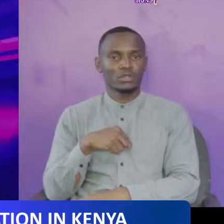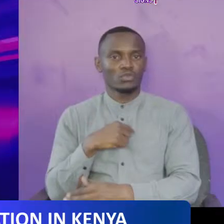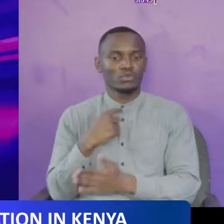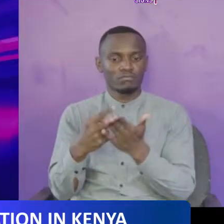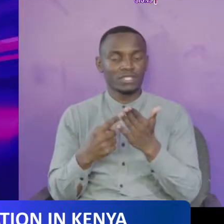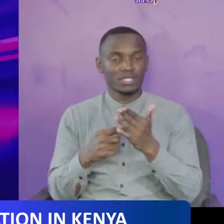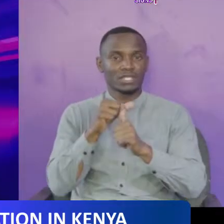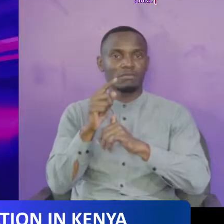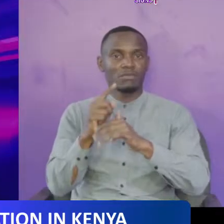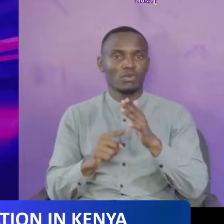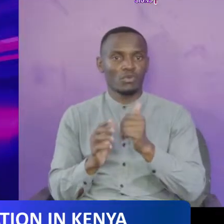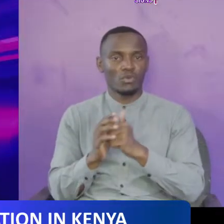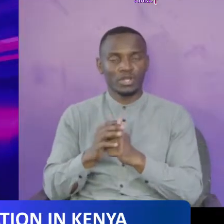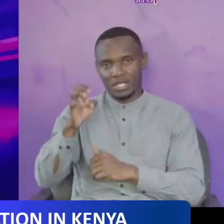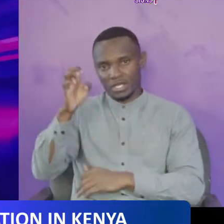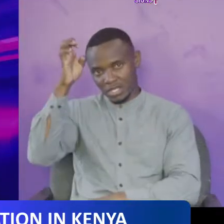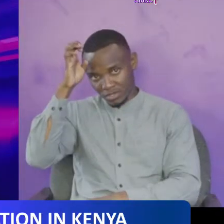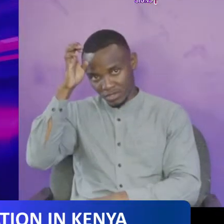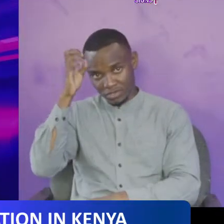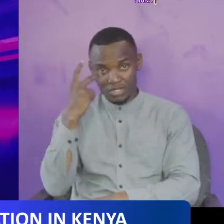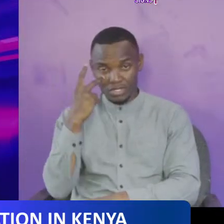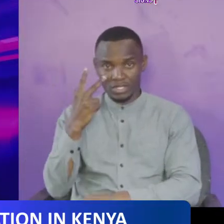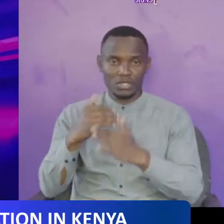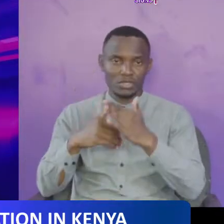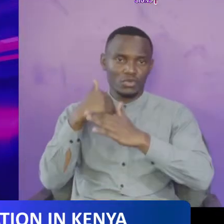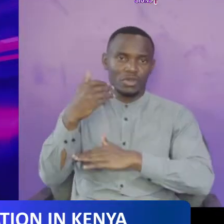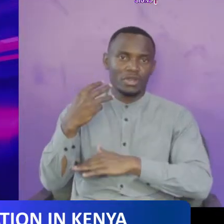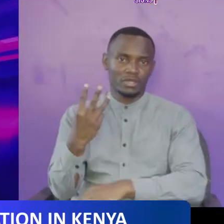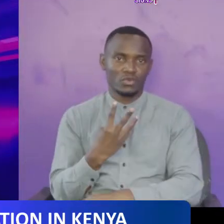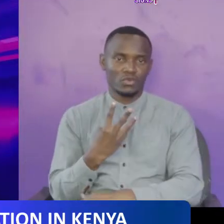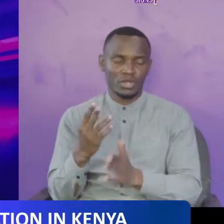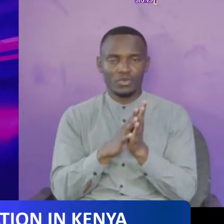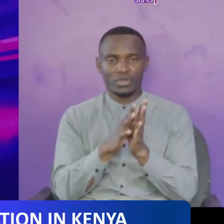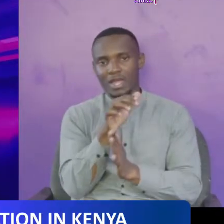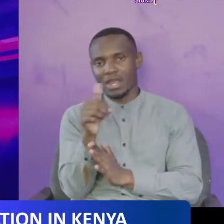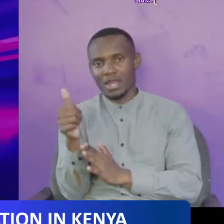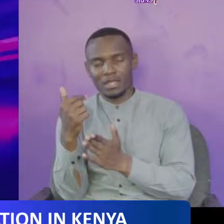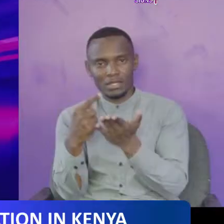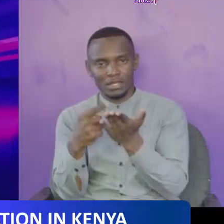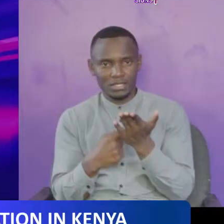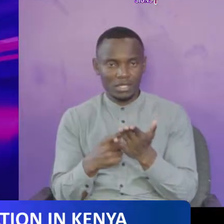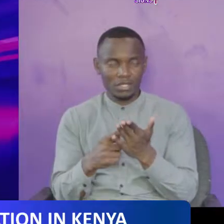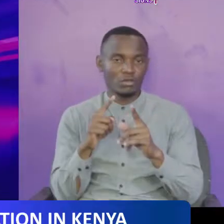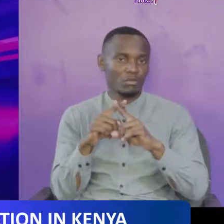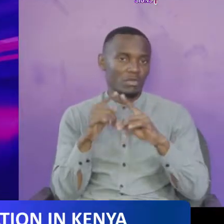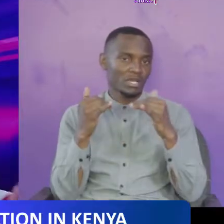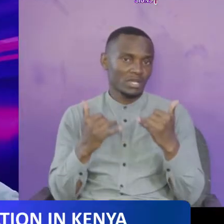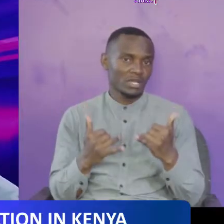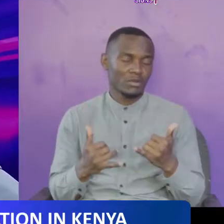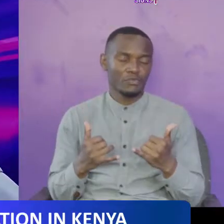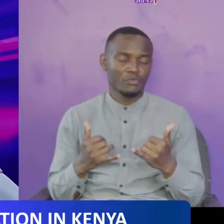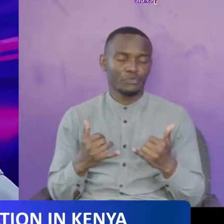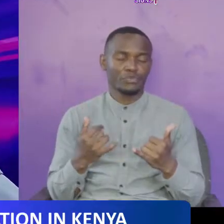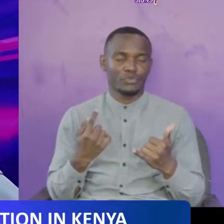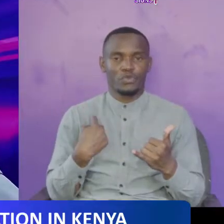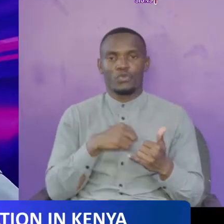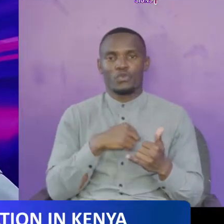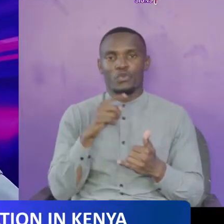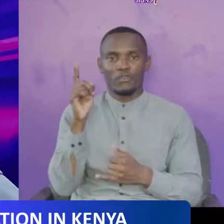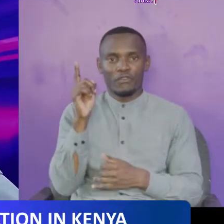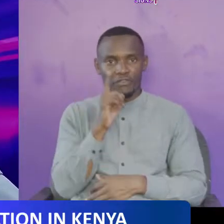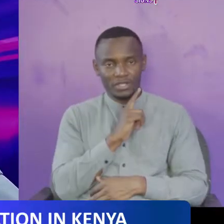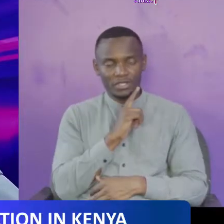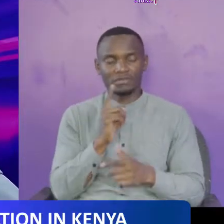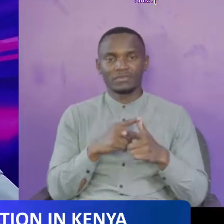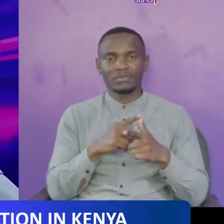education. And we see you next Wednesday with another conversation. But in the meantime, let us end it there, and